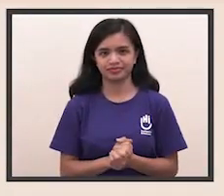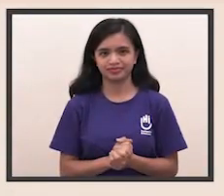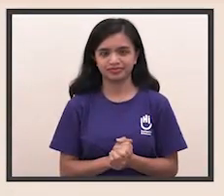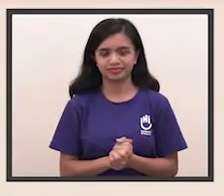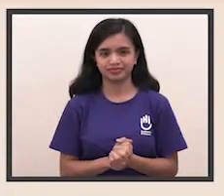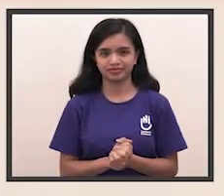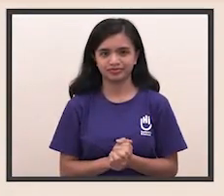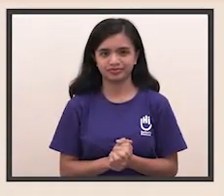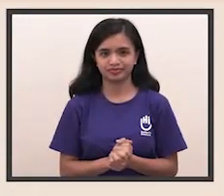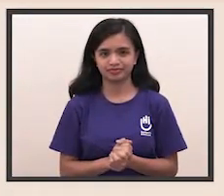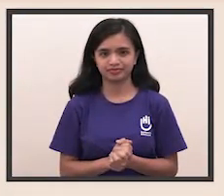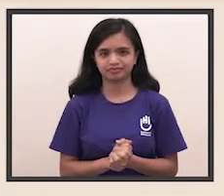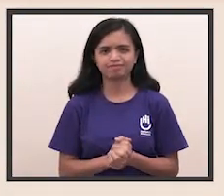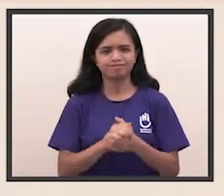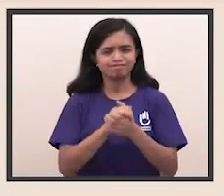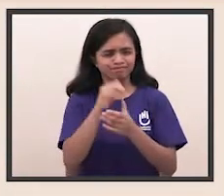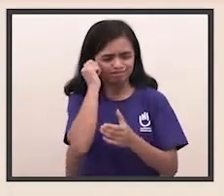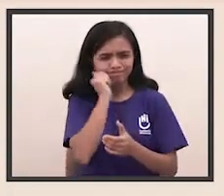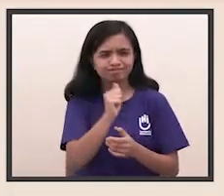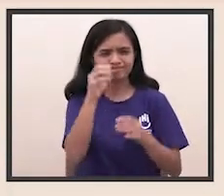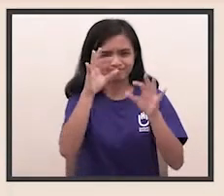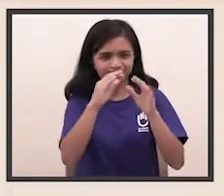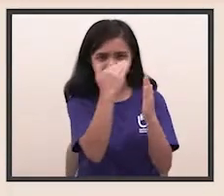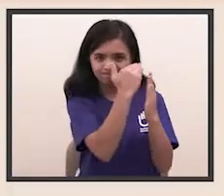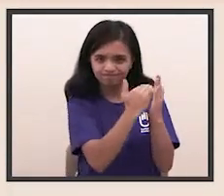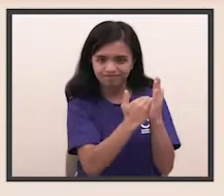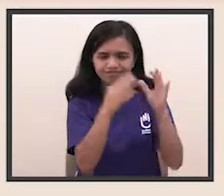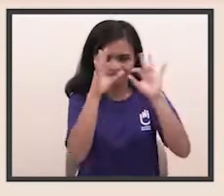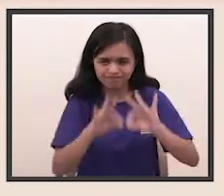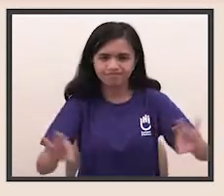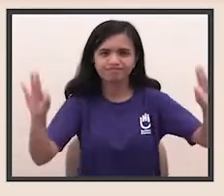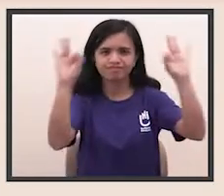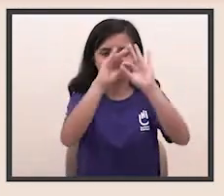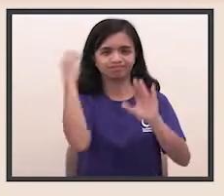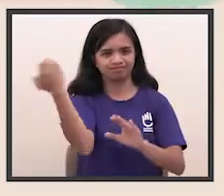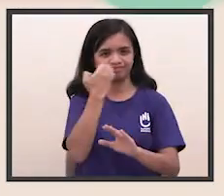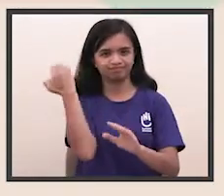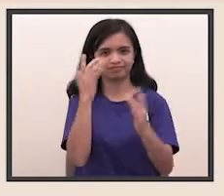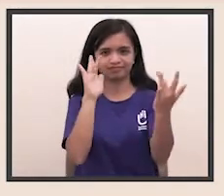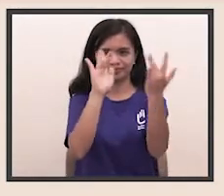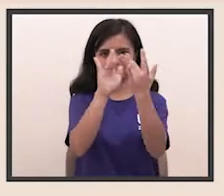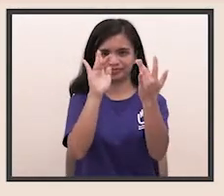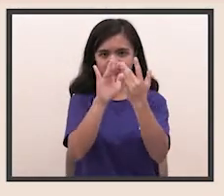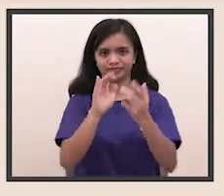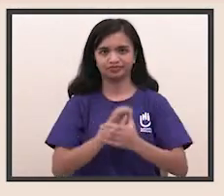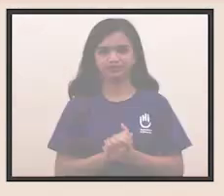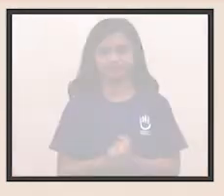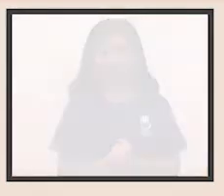exits. And always keep a list of emergency hotlines.